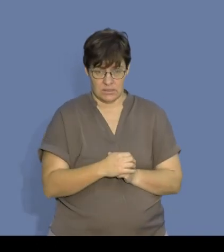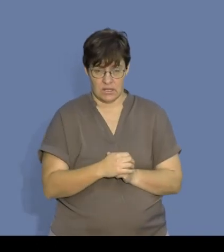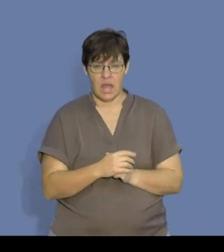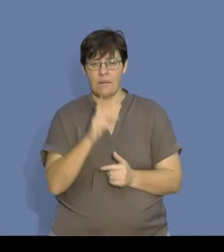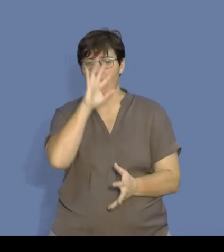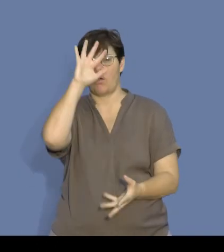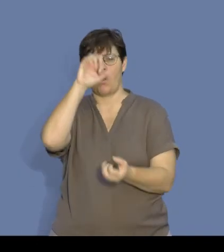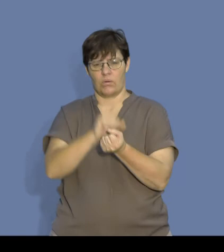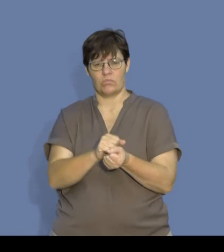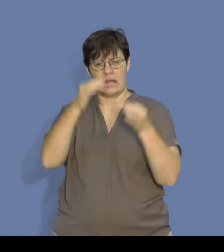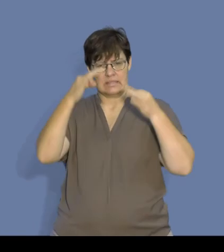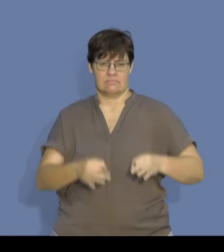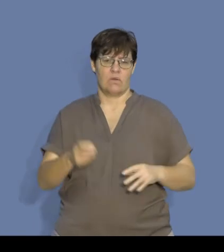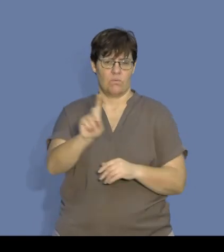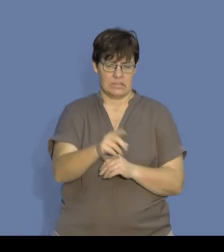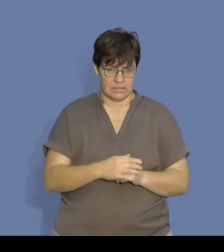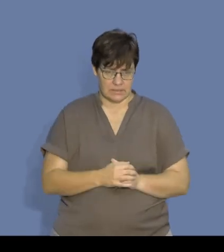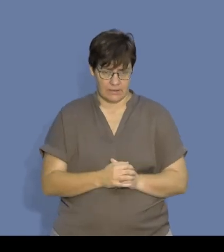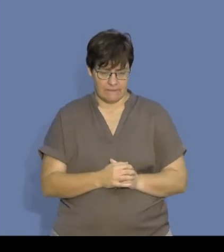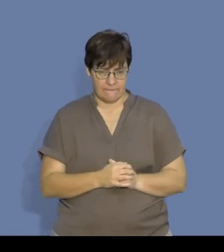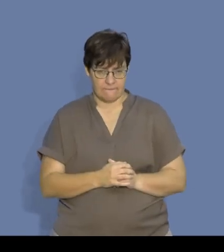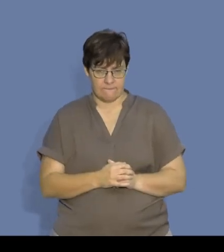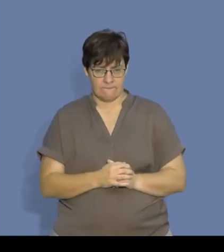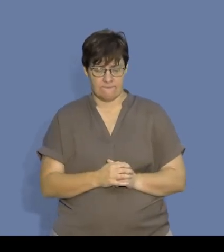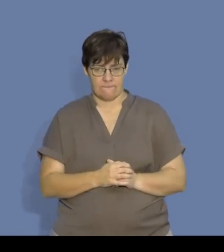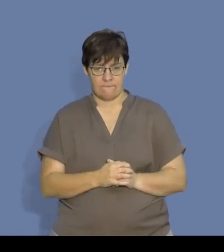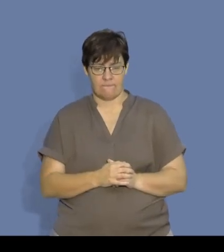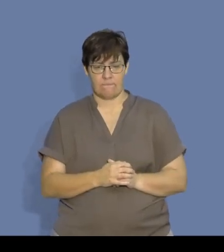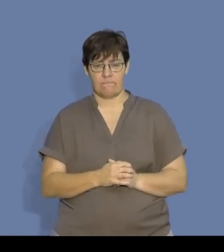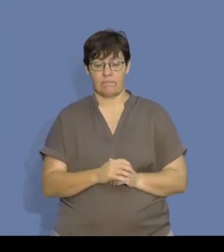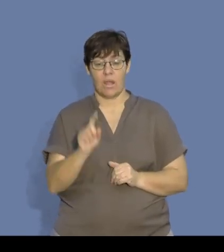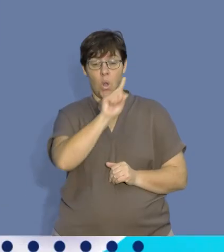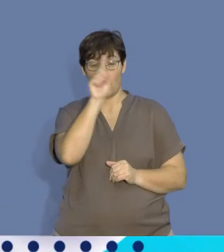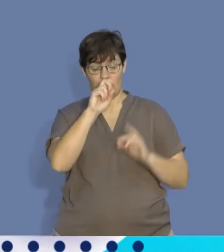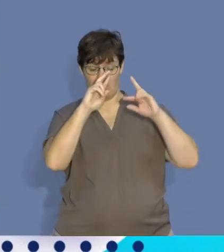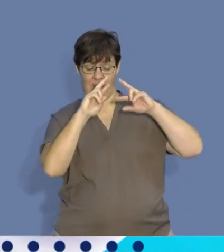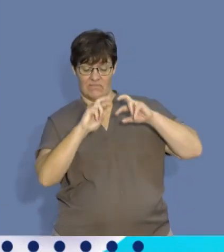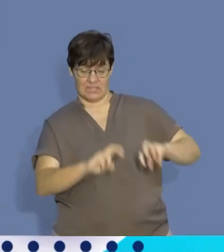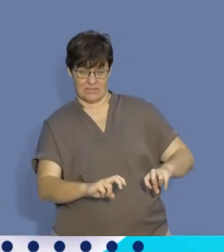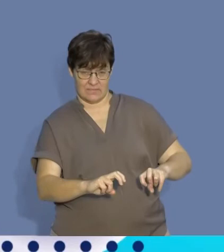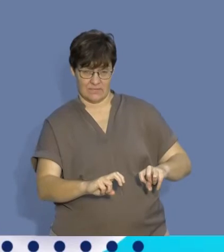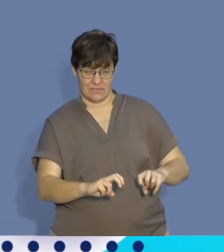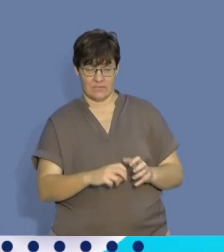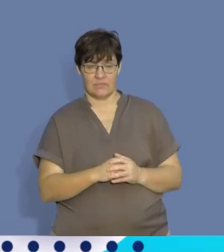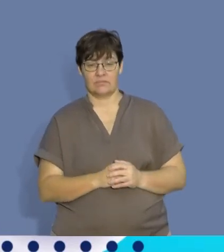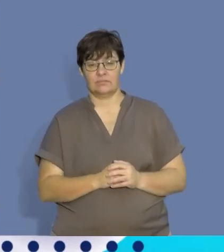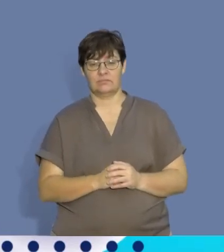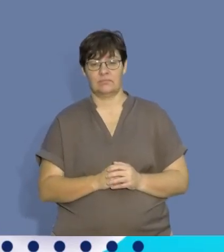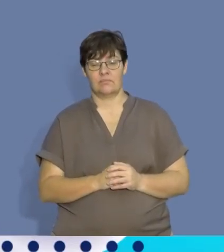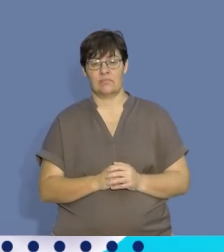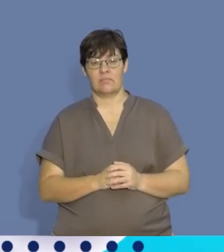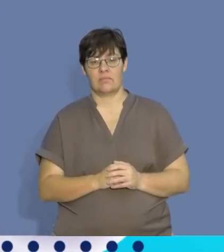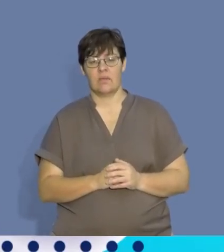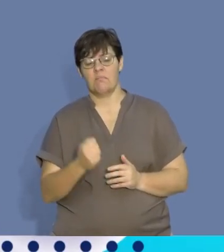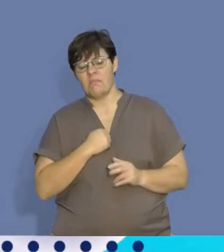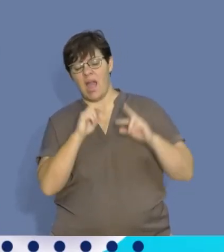conclusion can be drawn. So, an investigative question is, what are